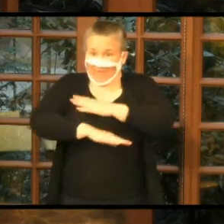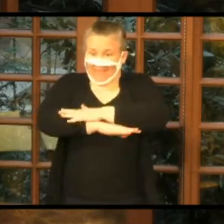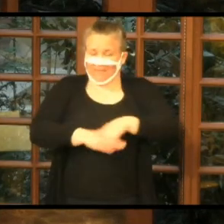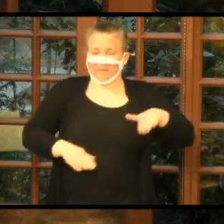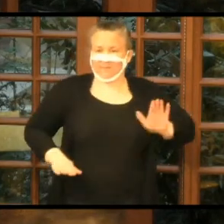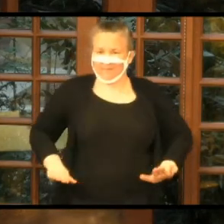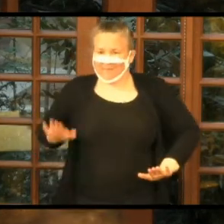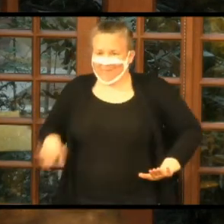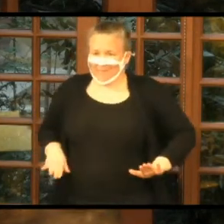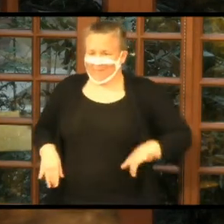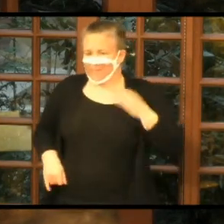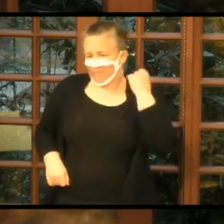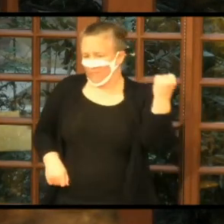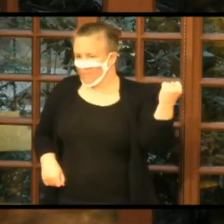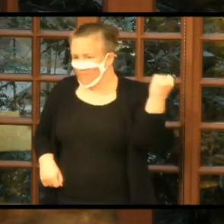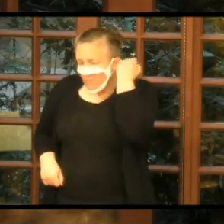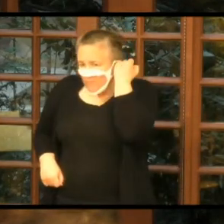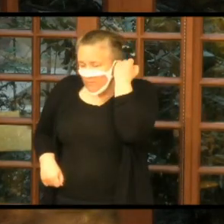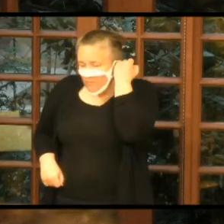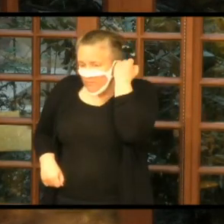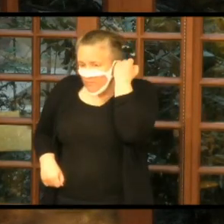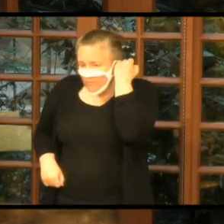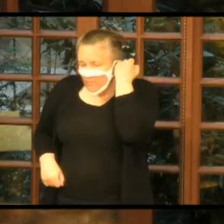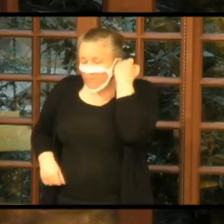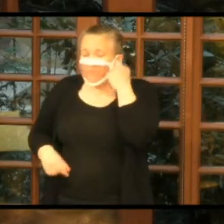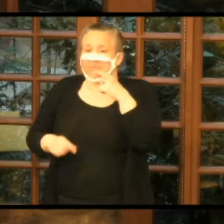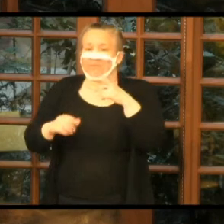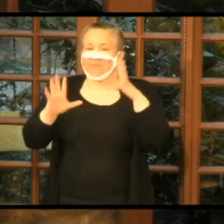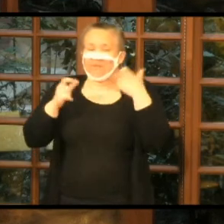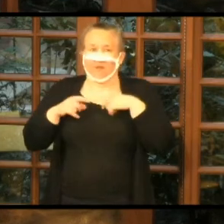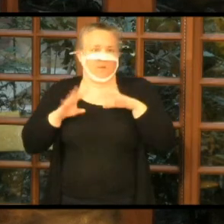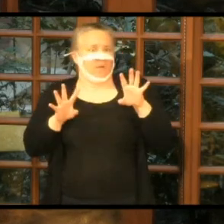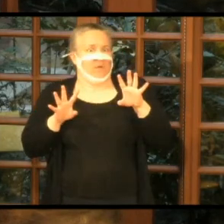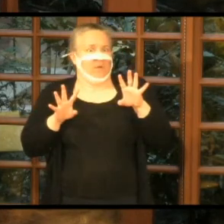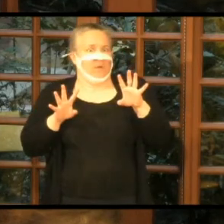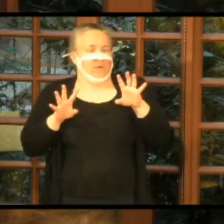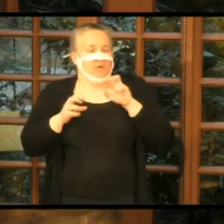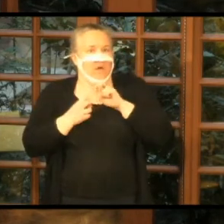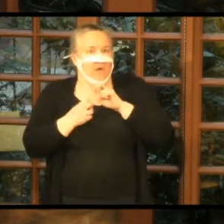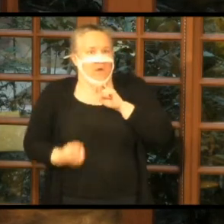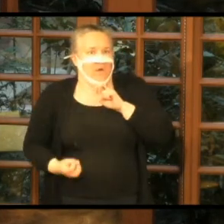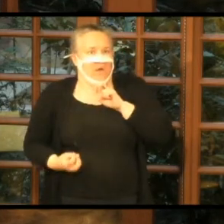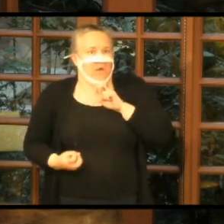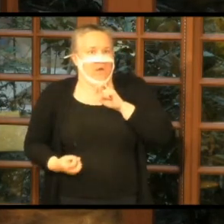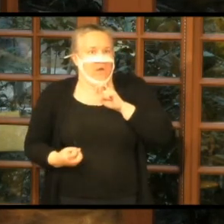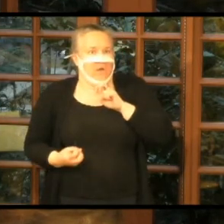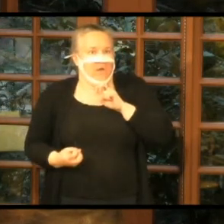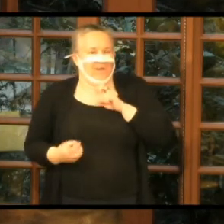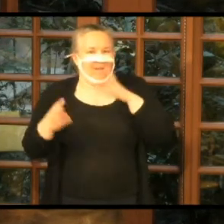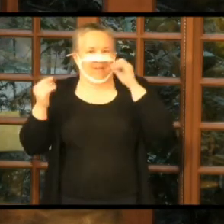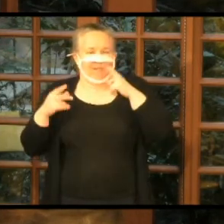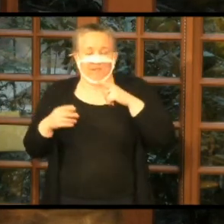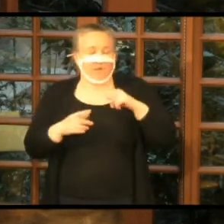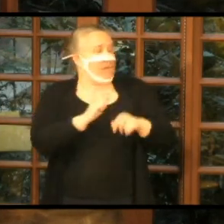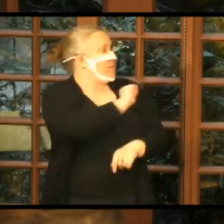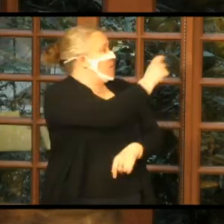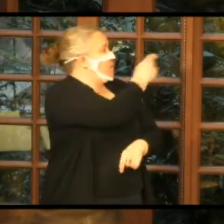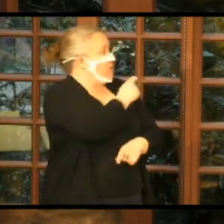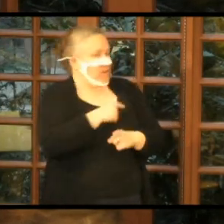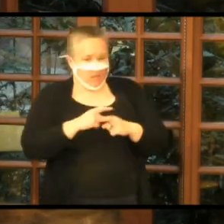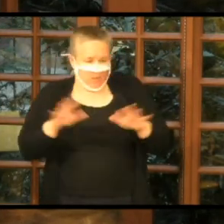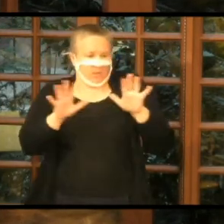the pencil deep into her left ear. The class let out a collective gasp, breaking their teacher from her blackboard